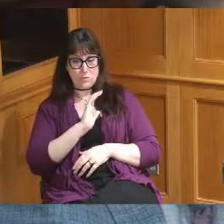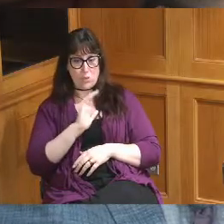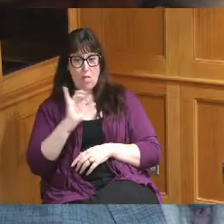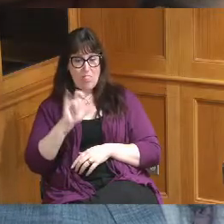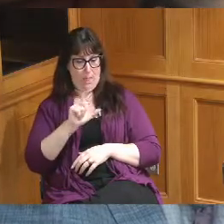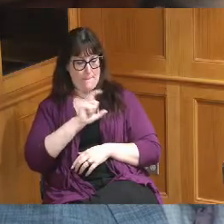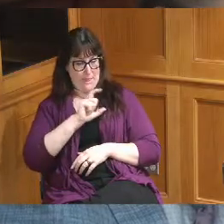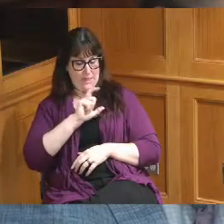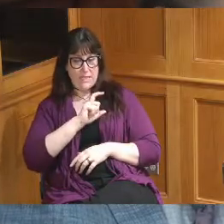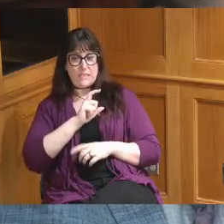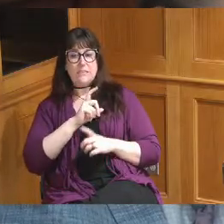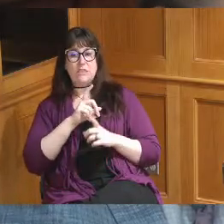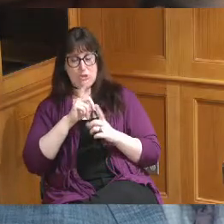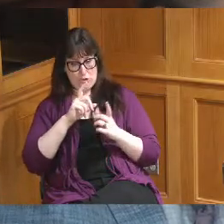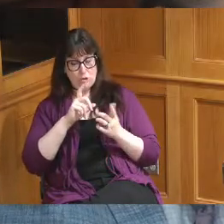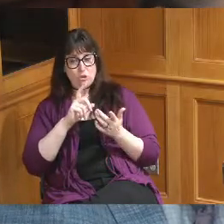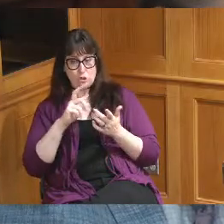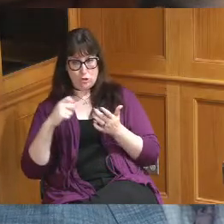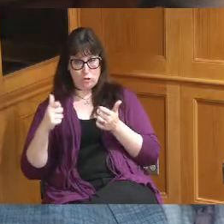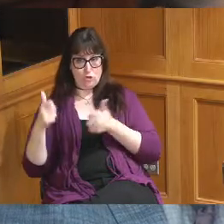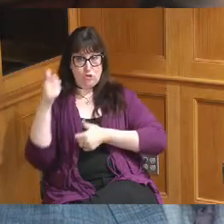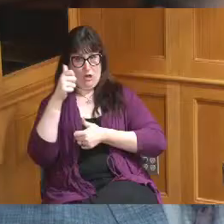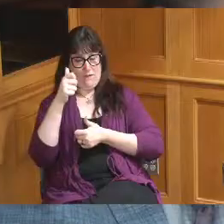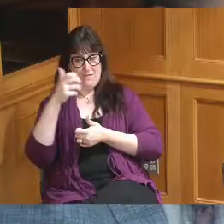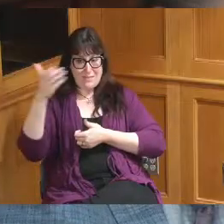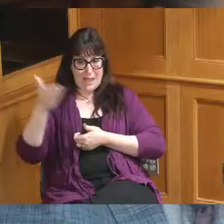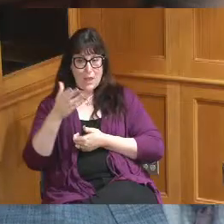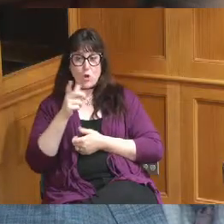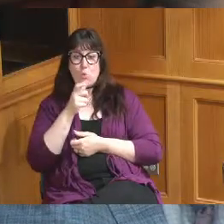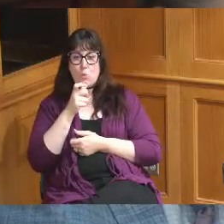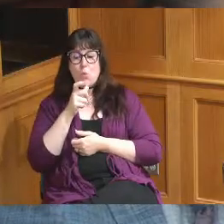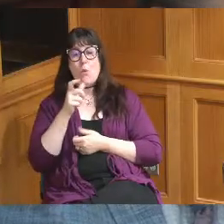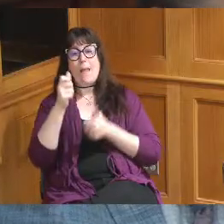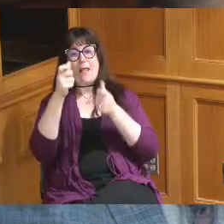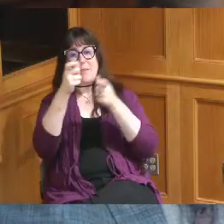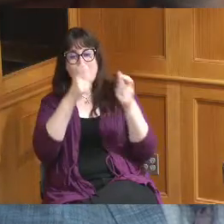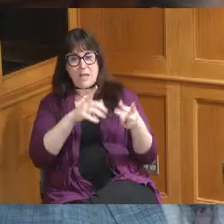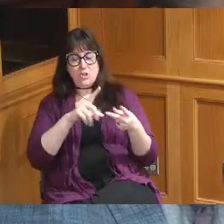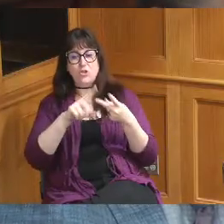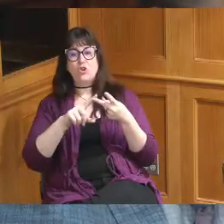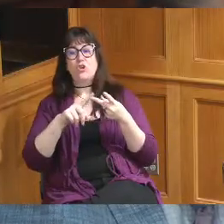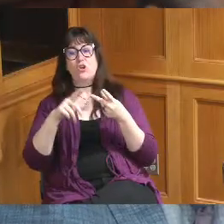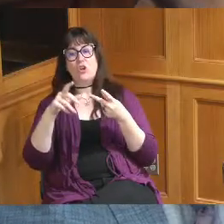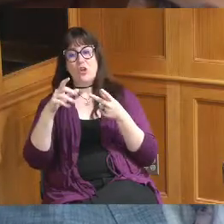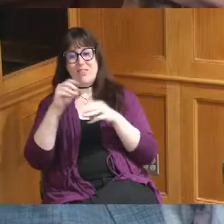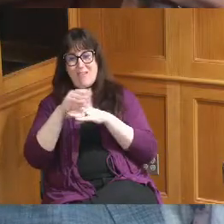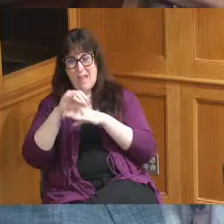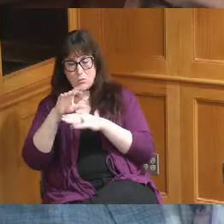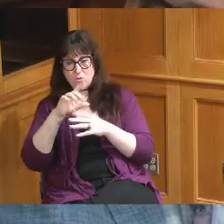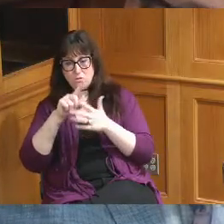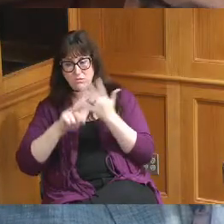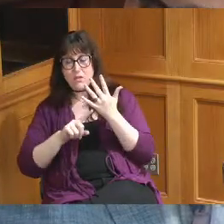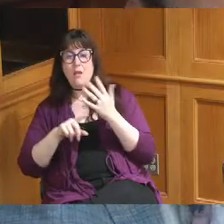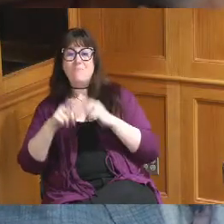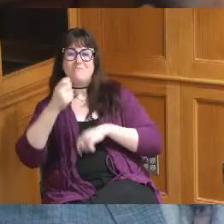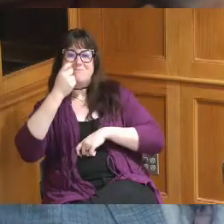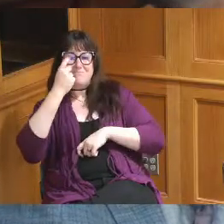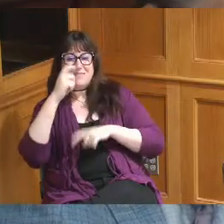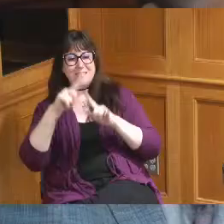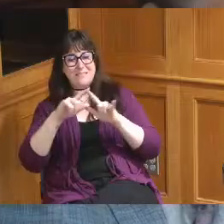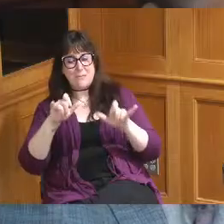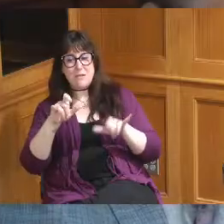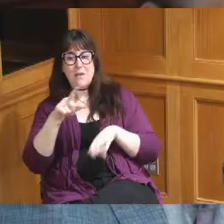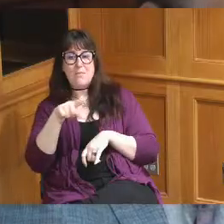chief is hired by the city manager and hired by the mayor and the council. At the same time, they have